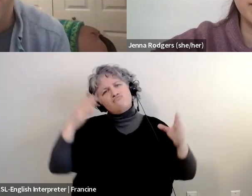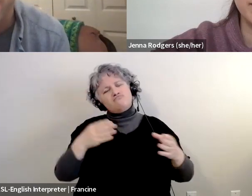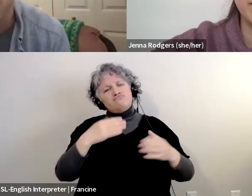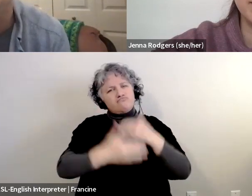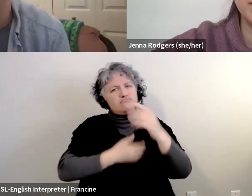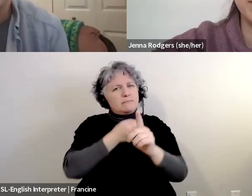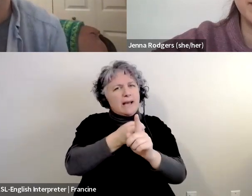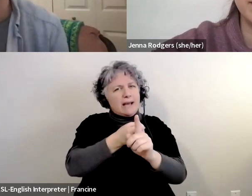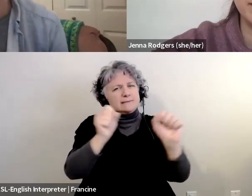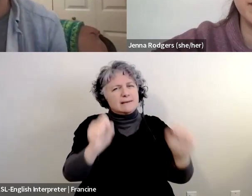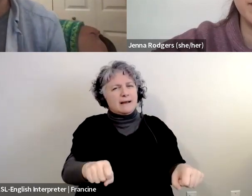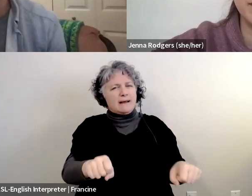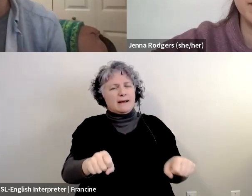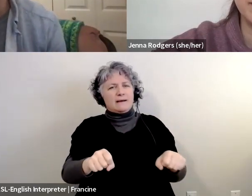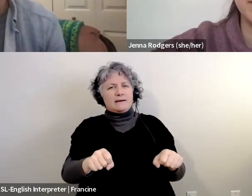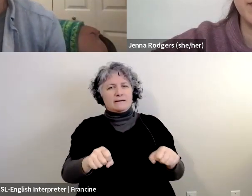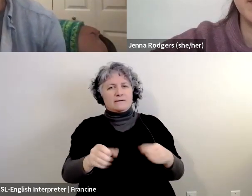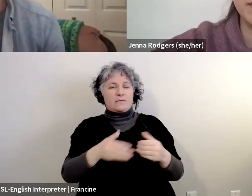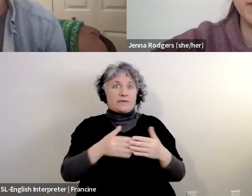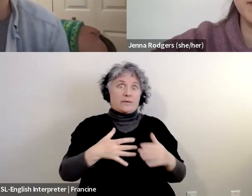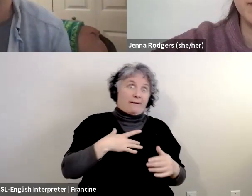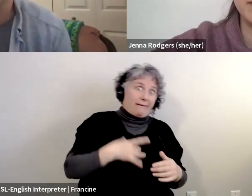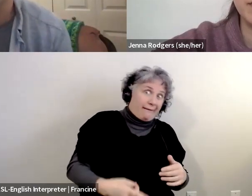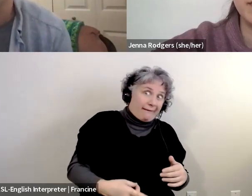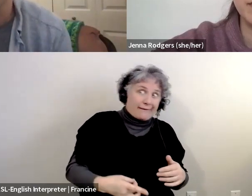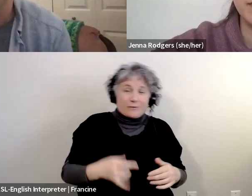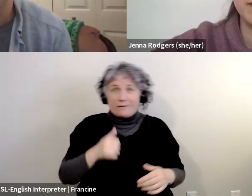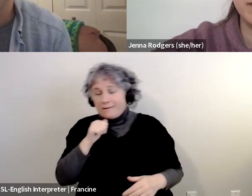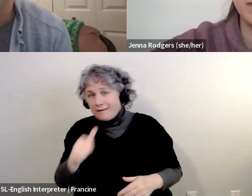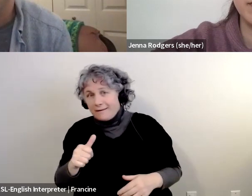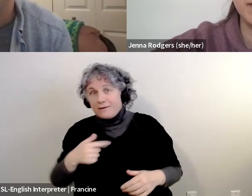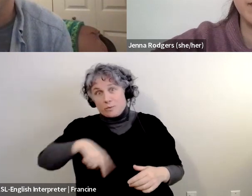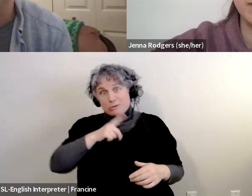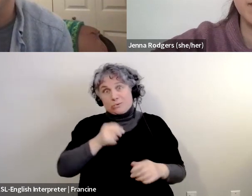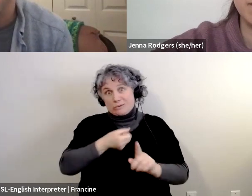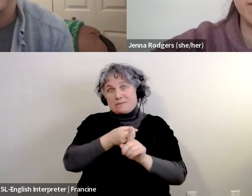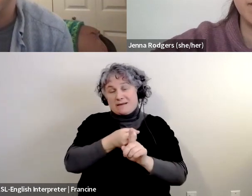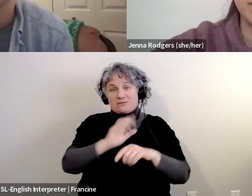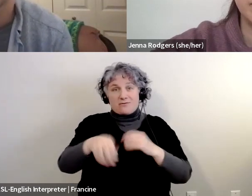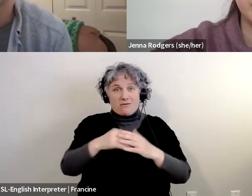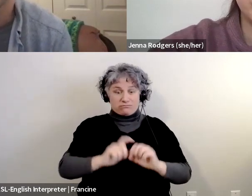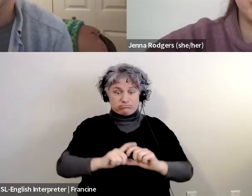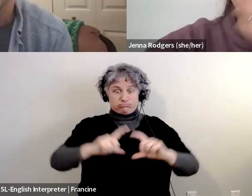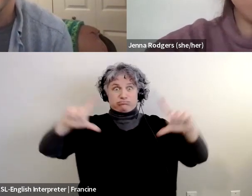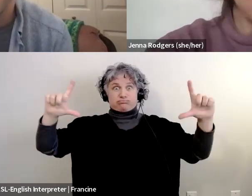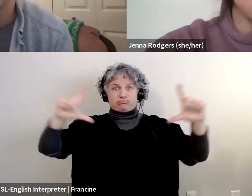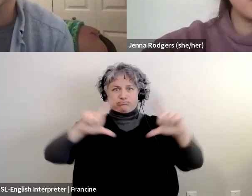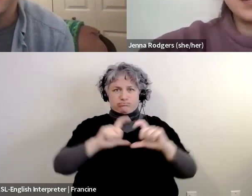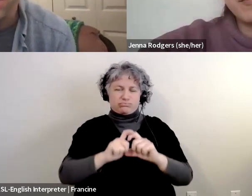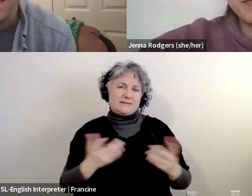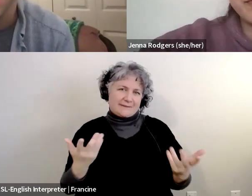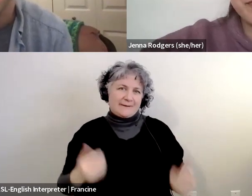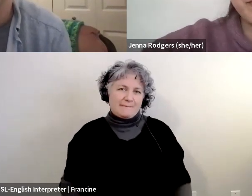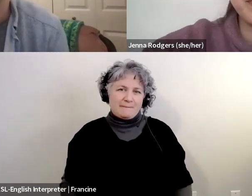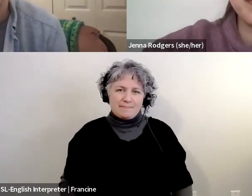are impacting, whether you like it or not. We impact all levels of these spheres.